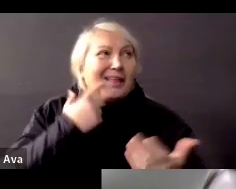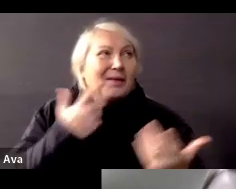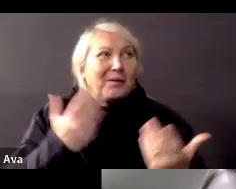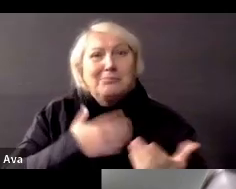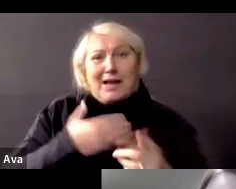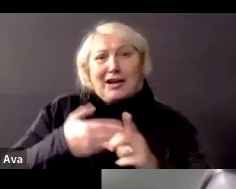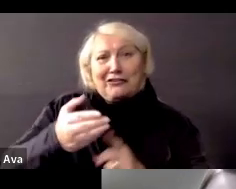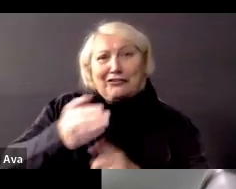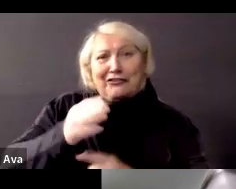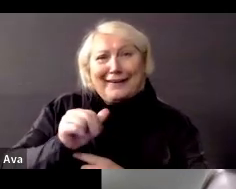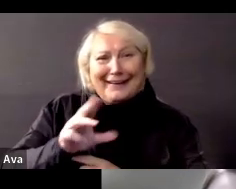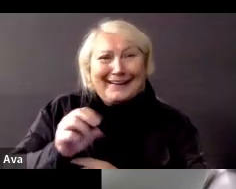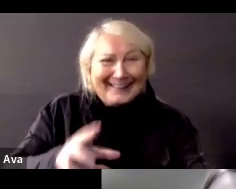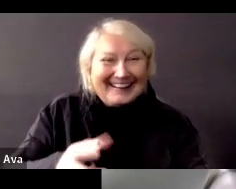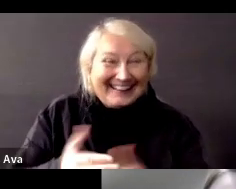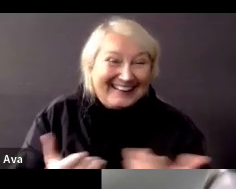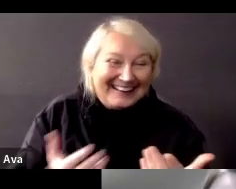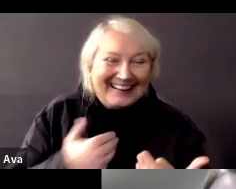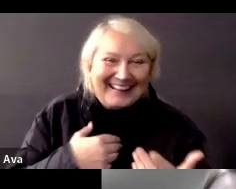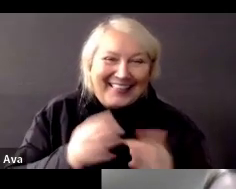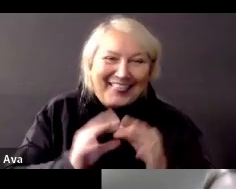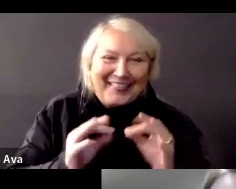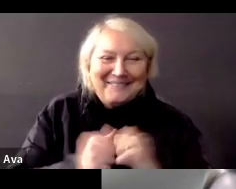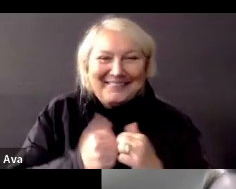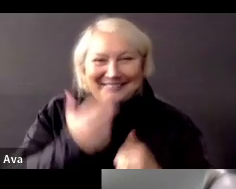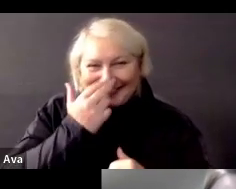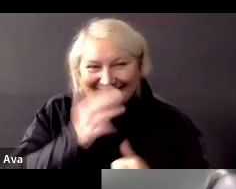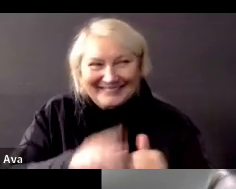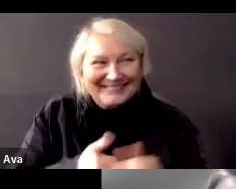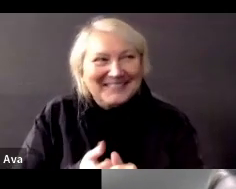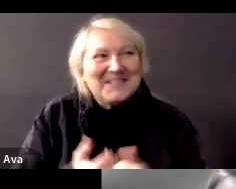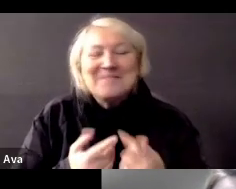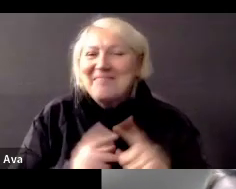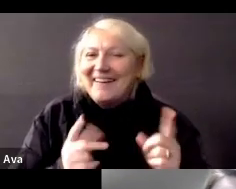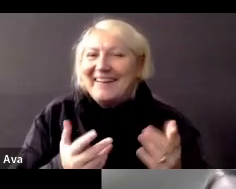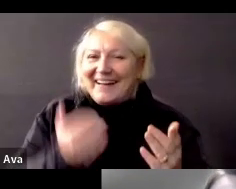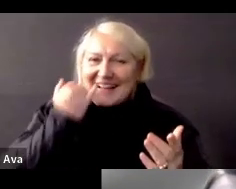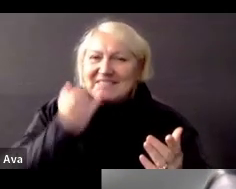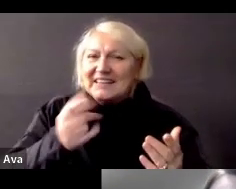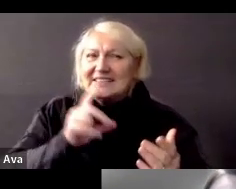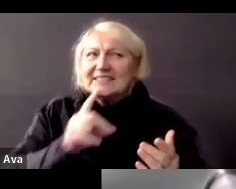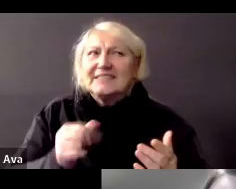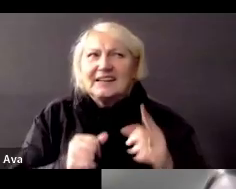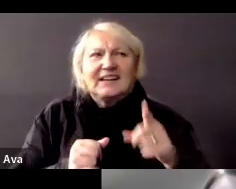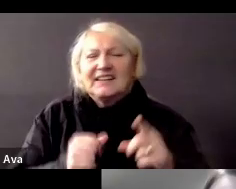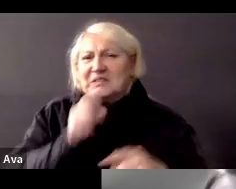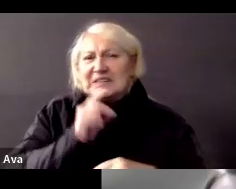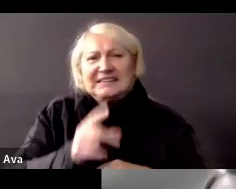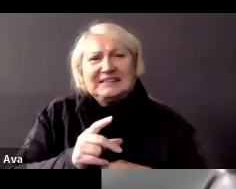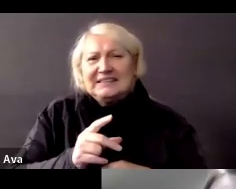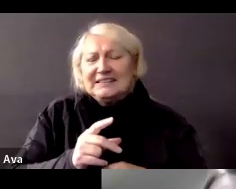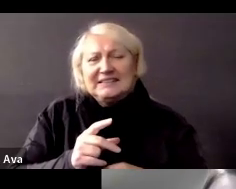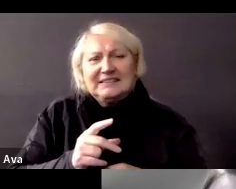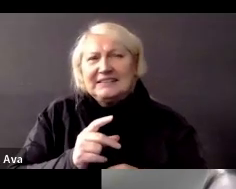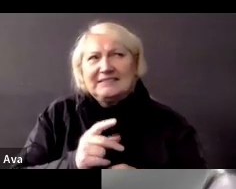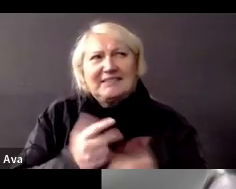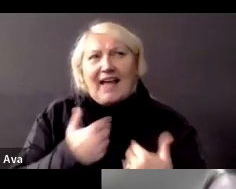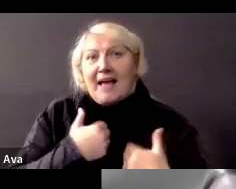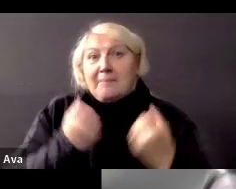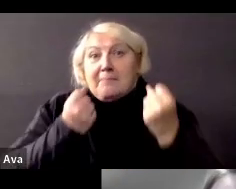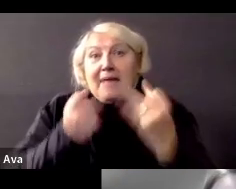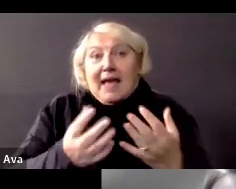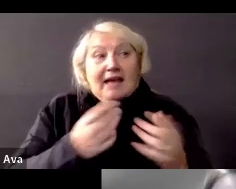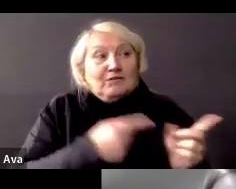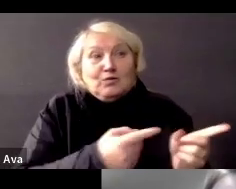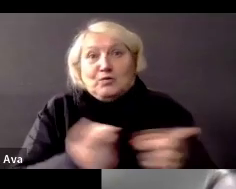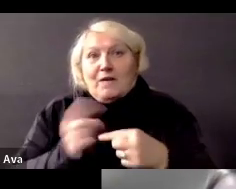the question, and people with disabilities know this, it means a lot of different things because though we